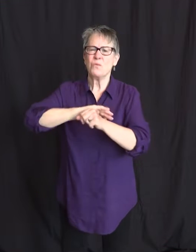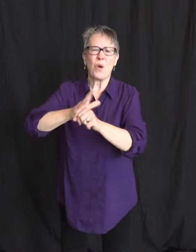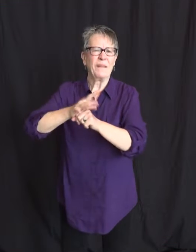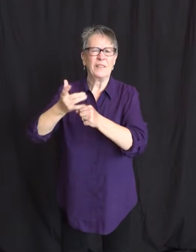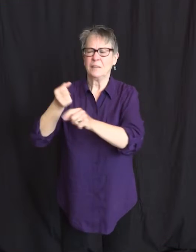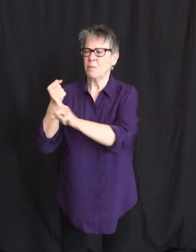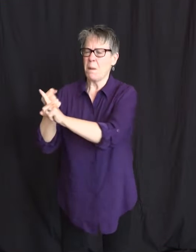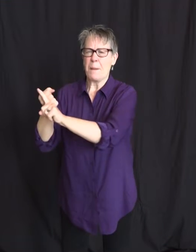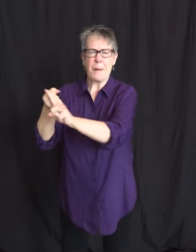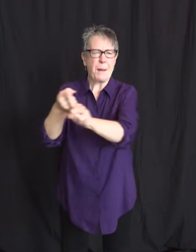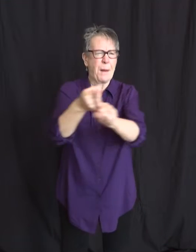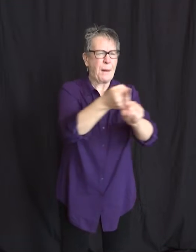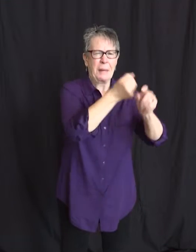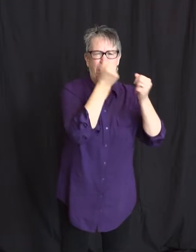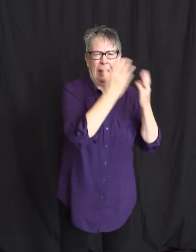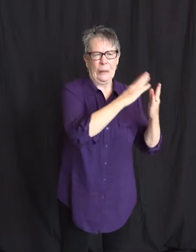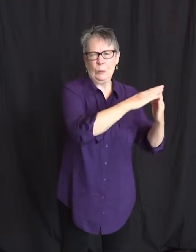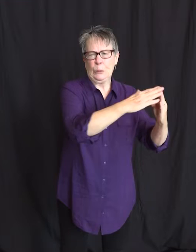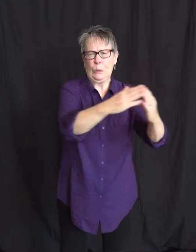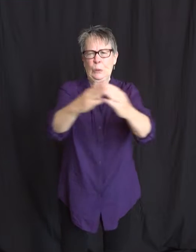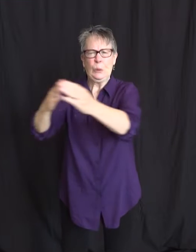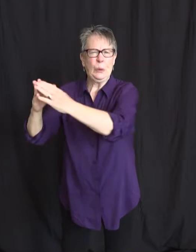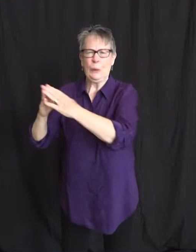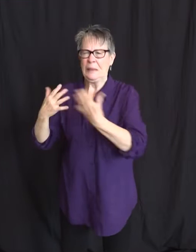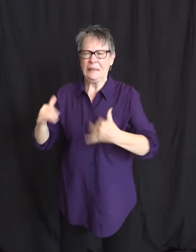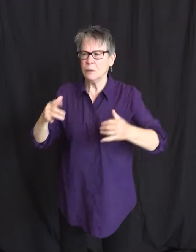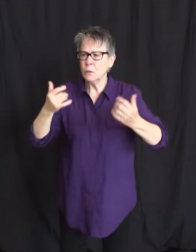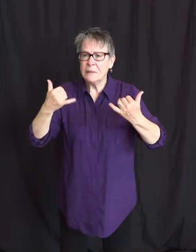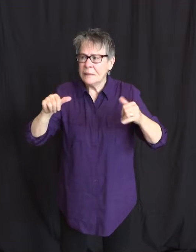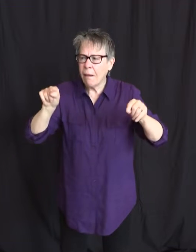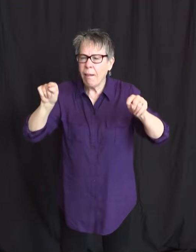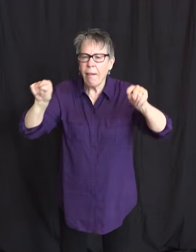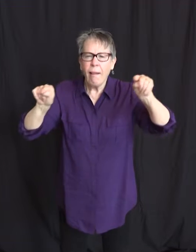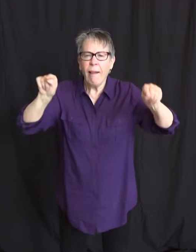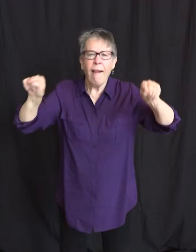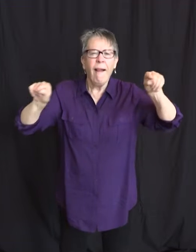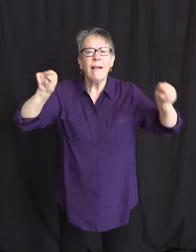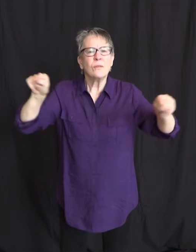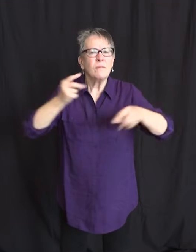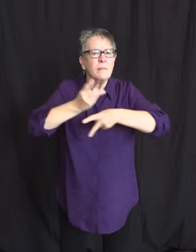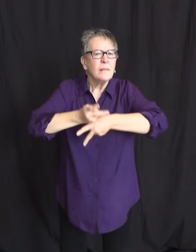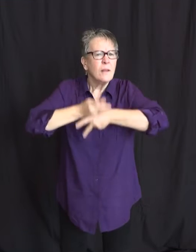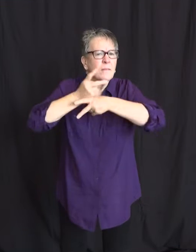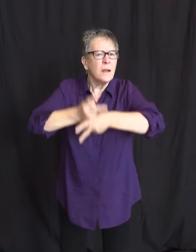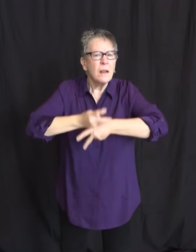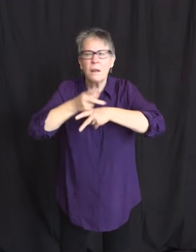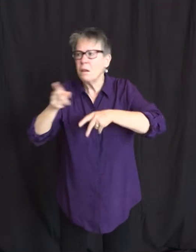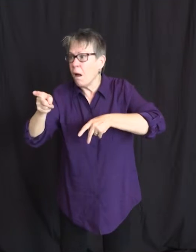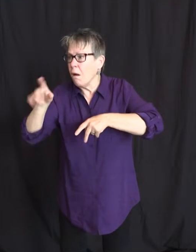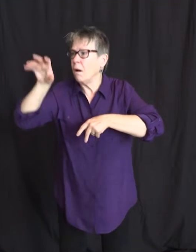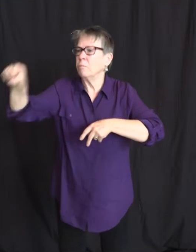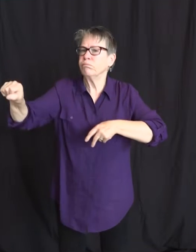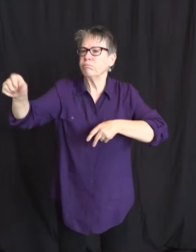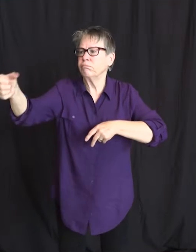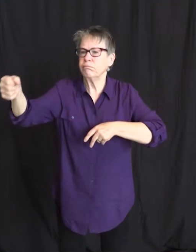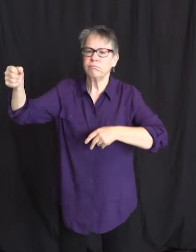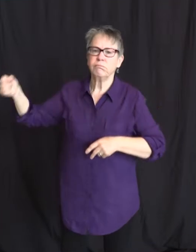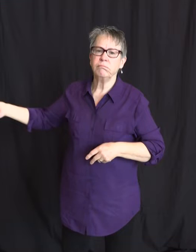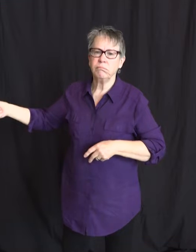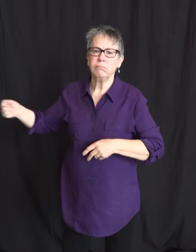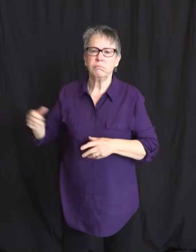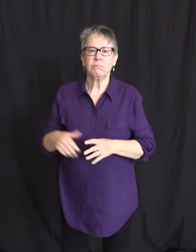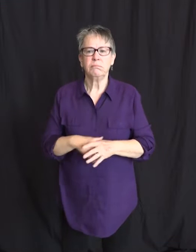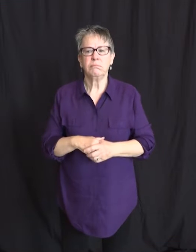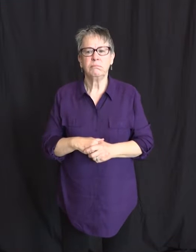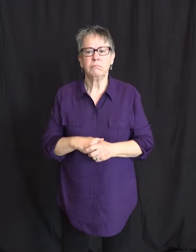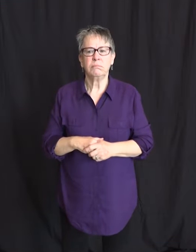window of opportunity to fill gaps and fortify our healthcare system. I will be looking to see that our hospitals and healthcare